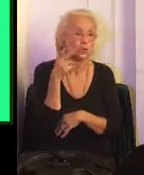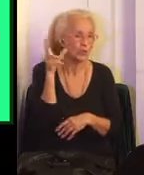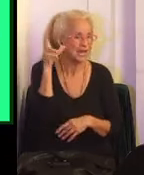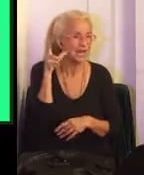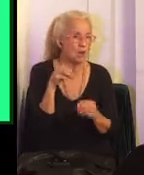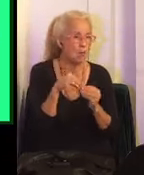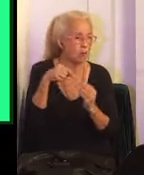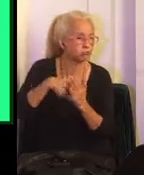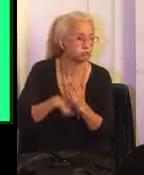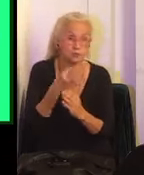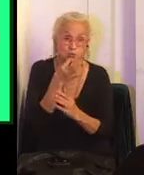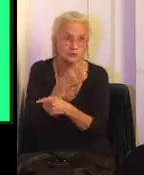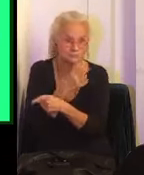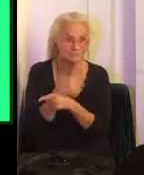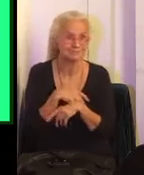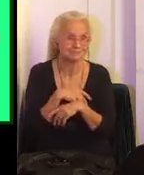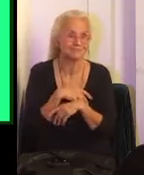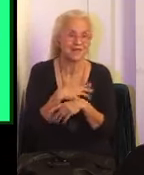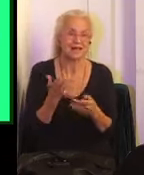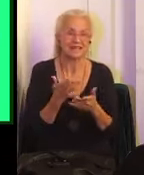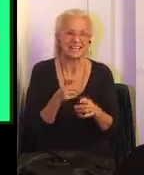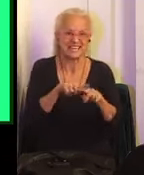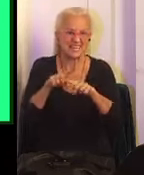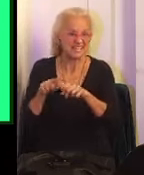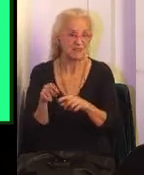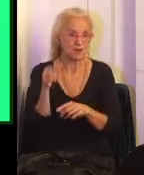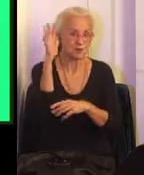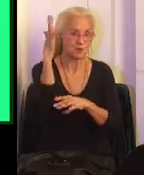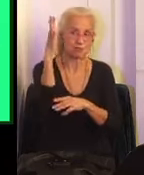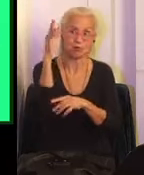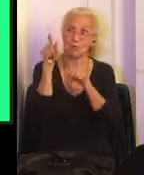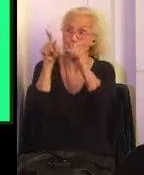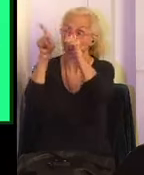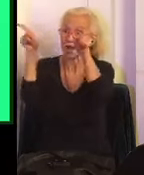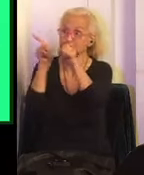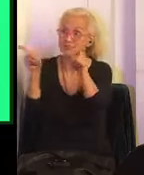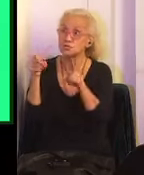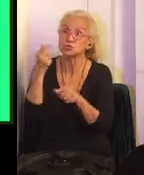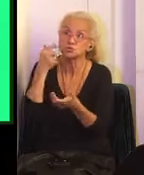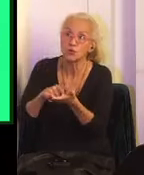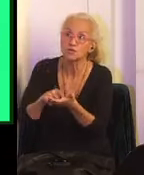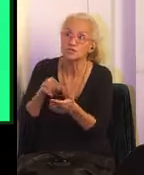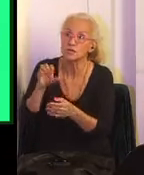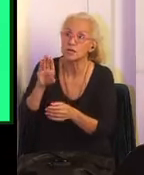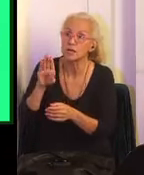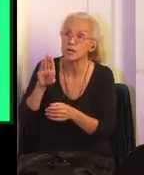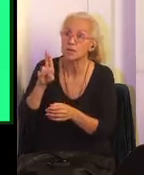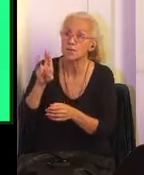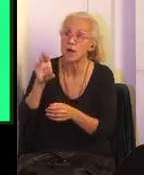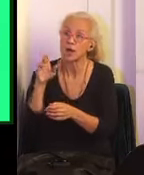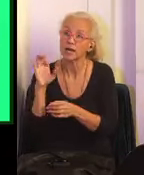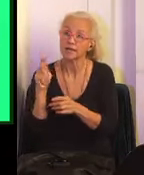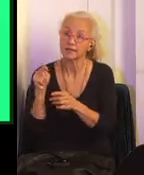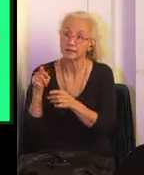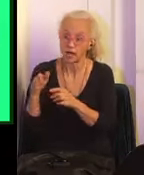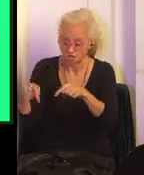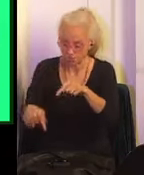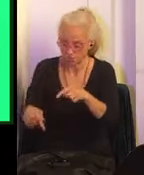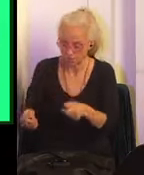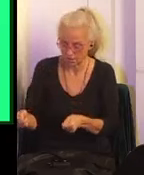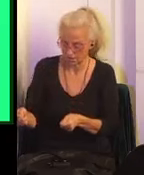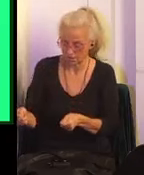more about that shortly, about the different branches. But if you'll notice, there's a little bucket underneath. That bucket has